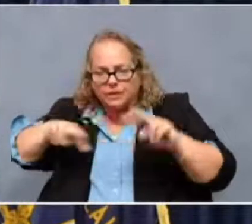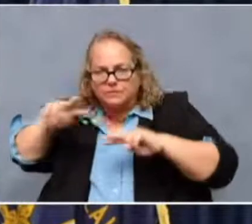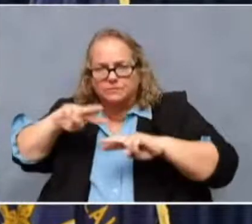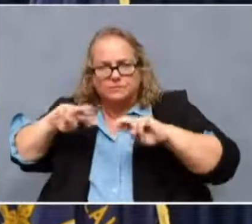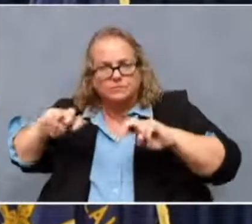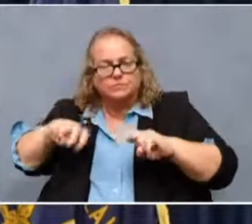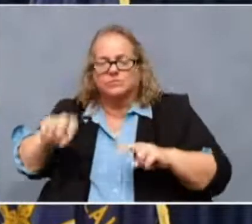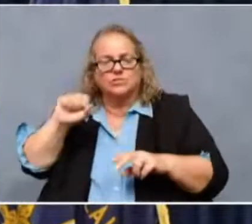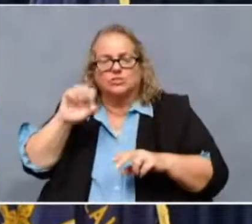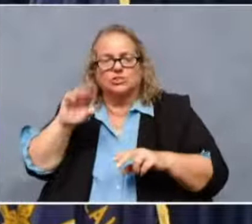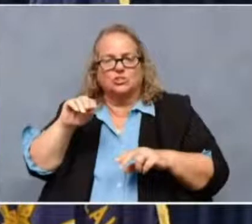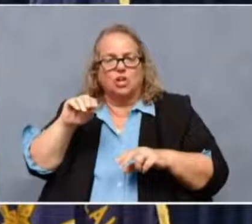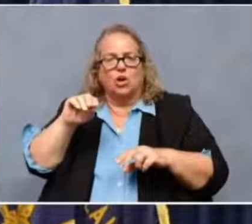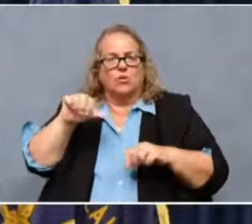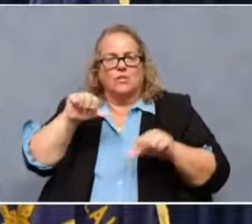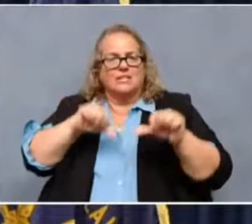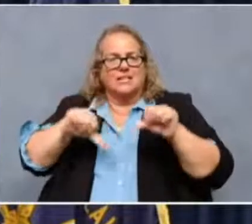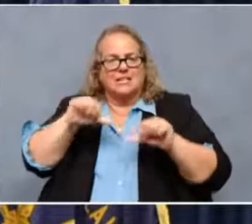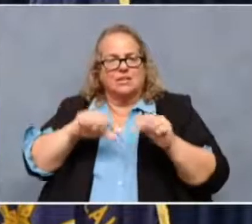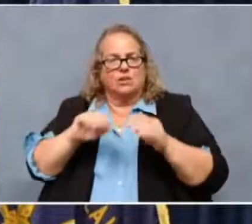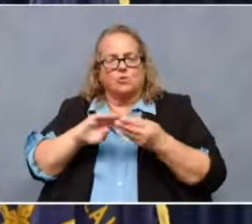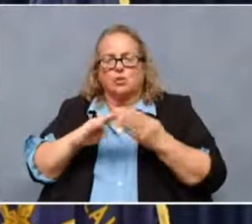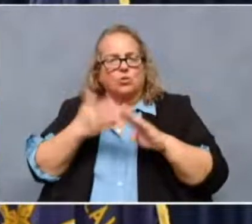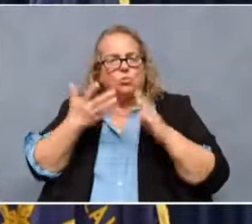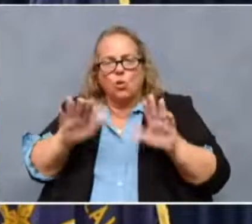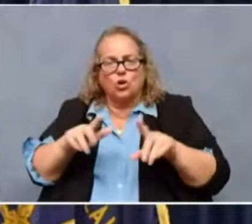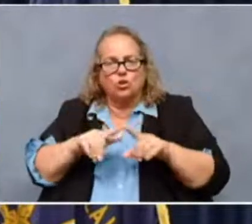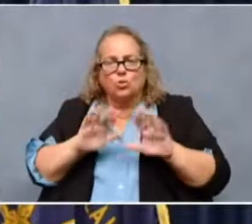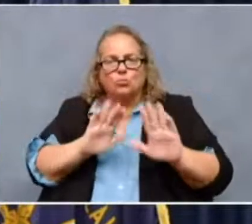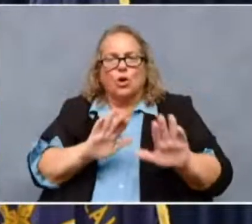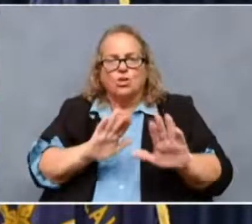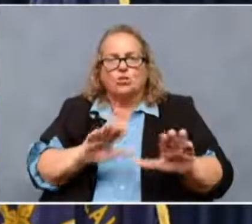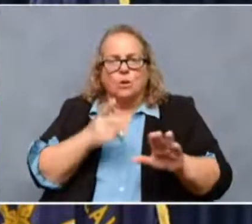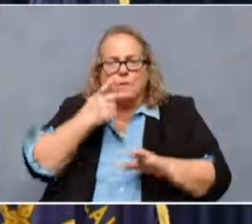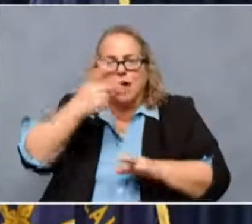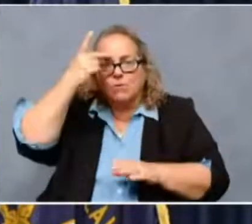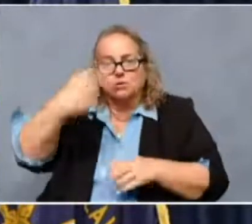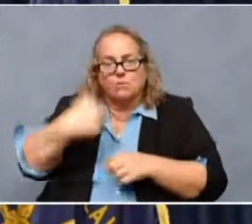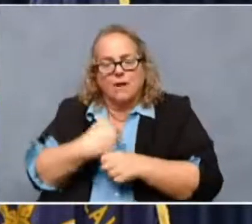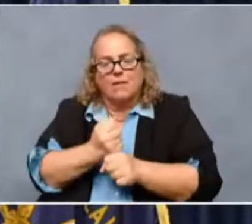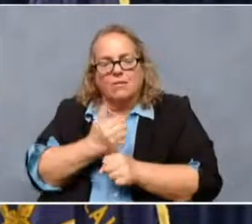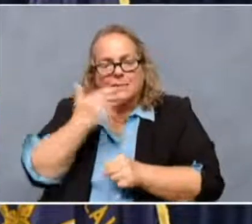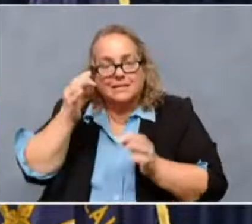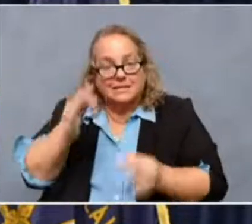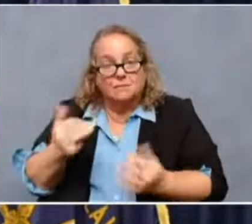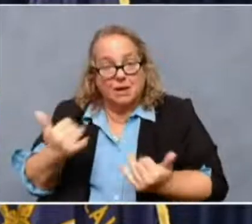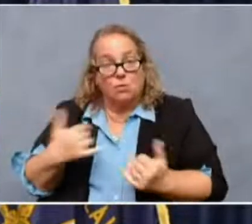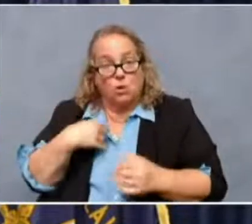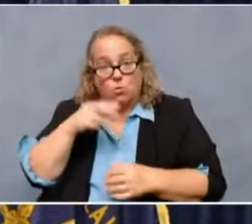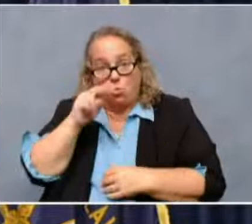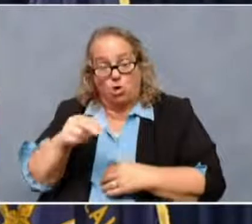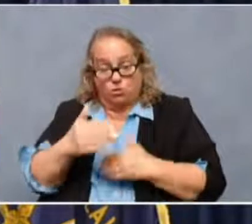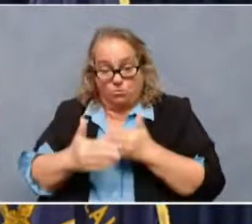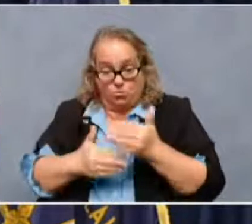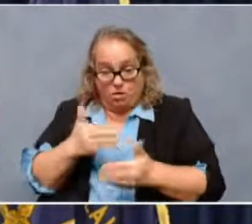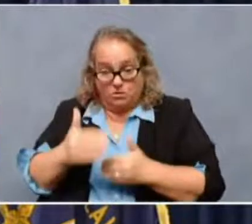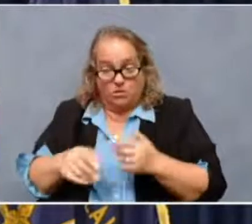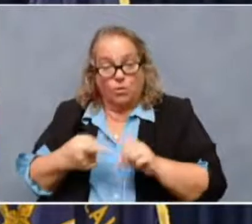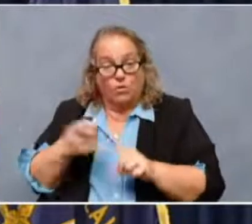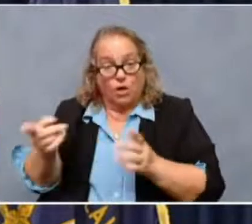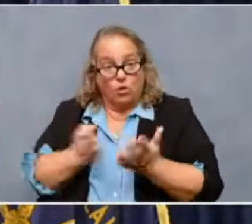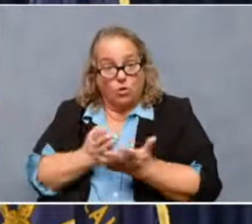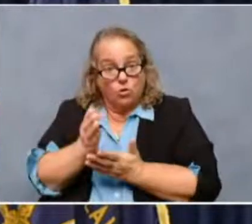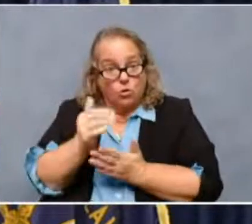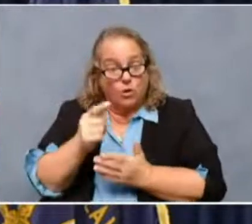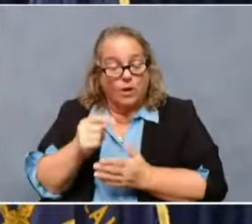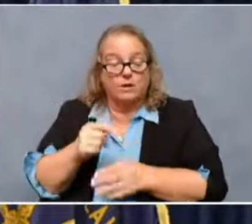community wanted to pressure them, wanted them to make the best decision that they can. But as we've watched this process, when they go through it, when the advisors say